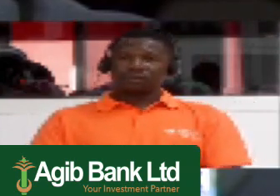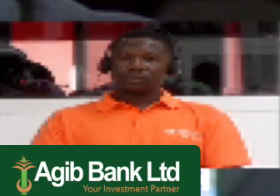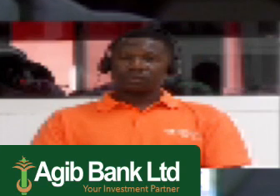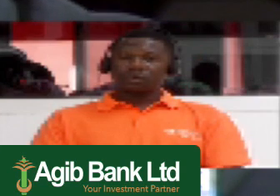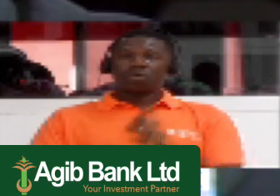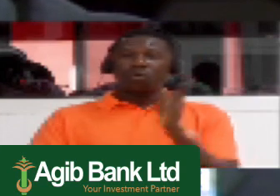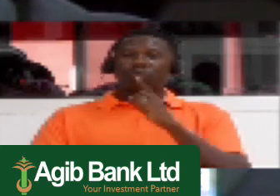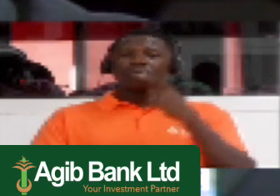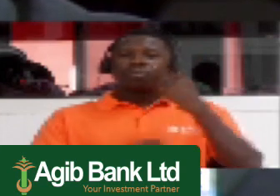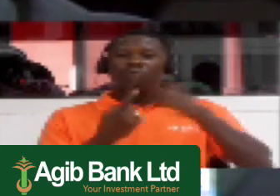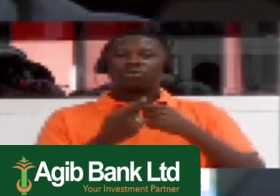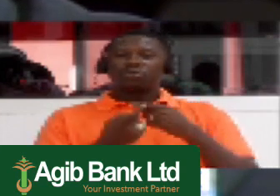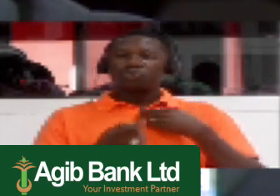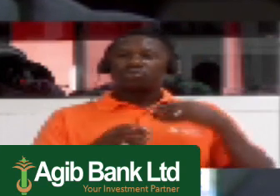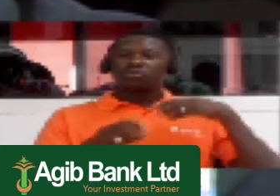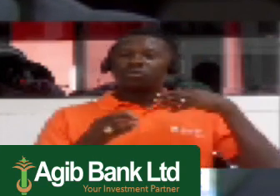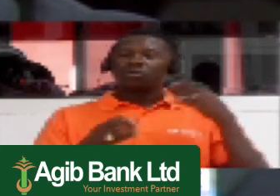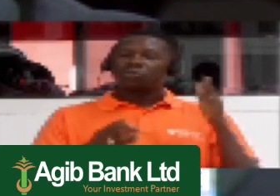month was this?